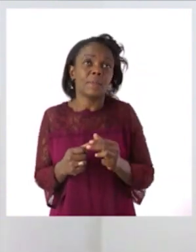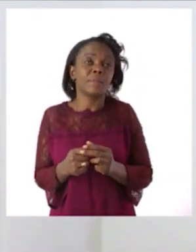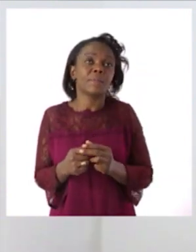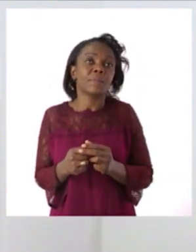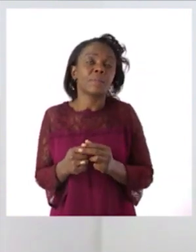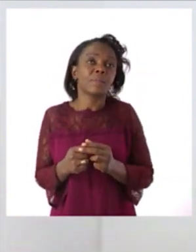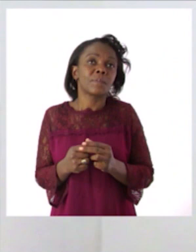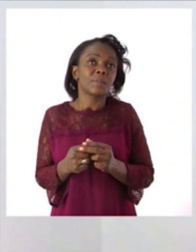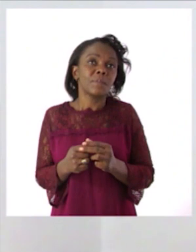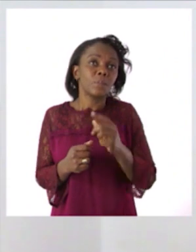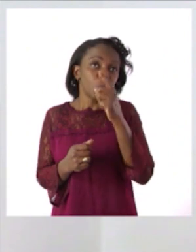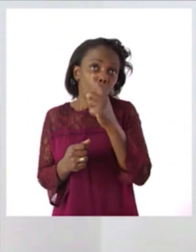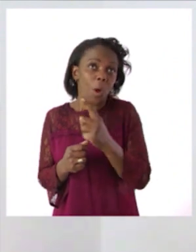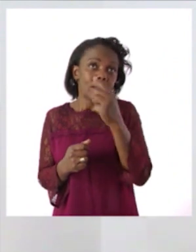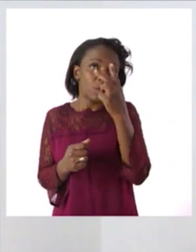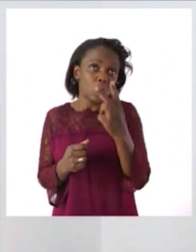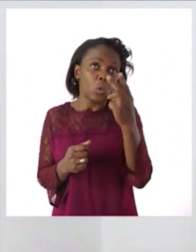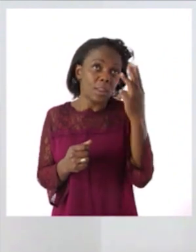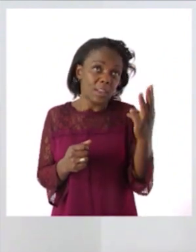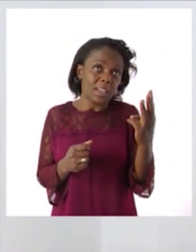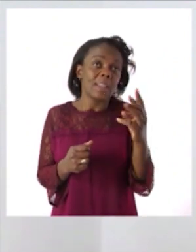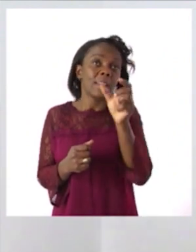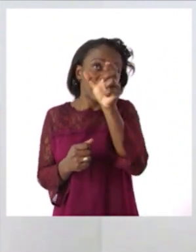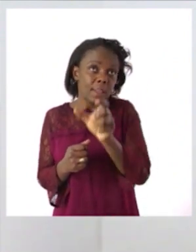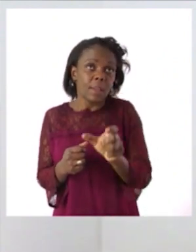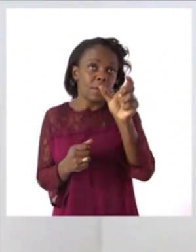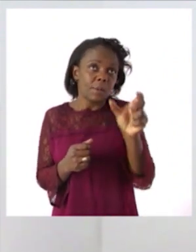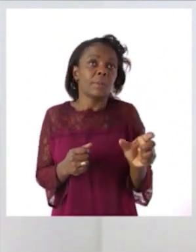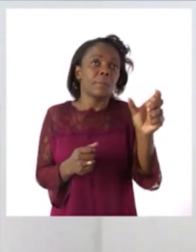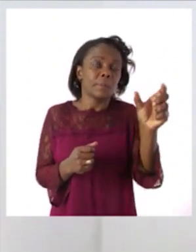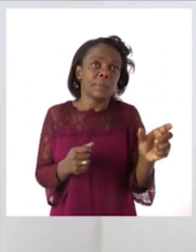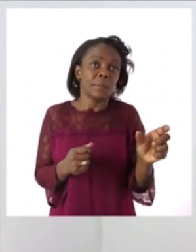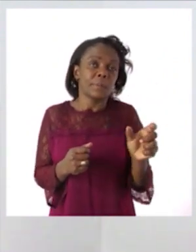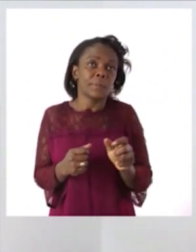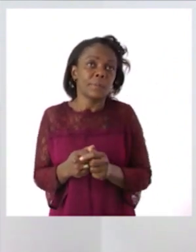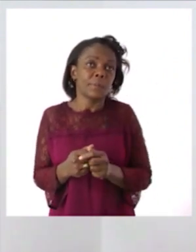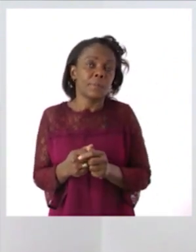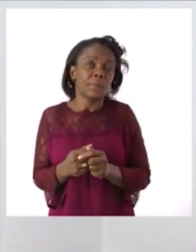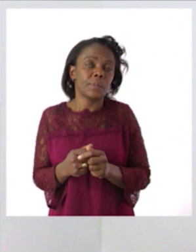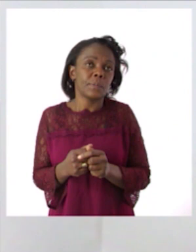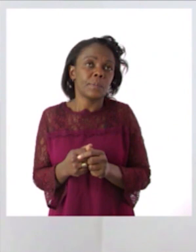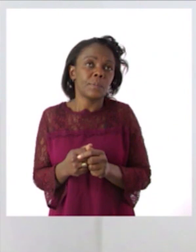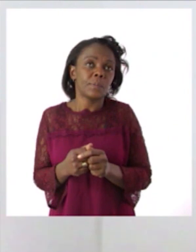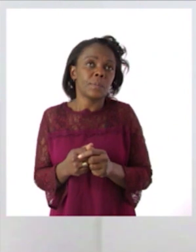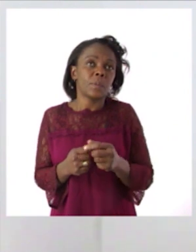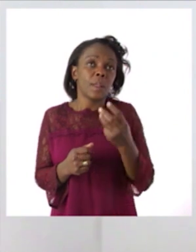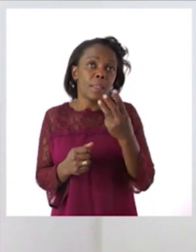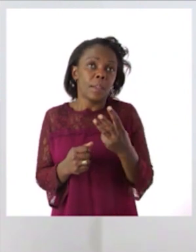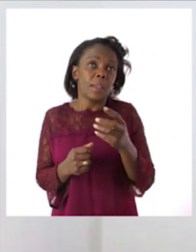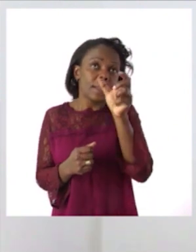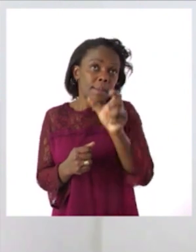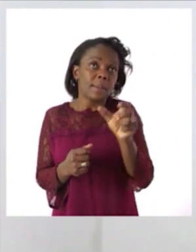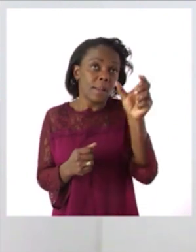Now I have 1, 2, 3. There am I. There I am. I'm having my 3